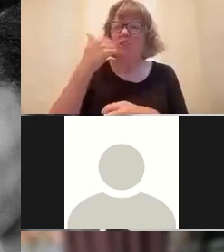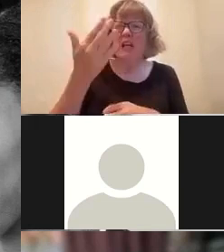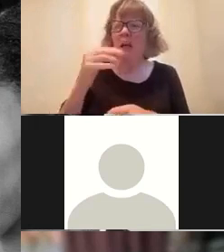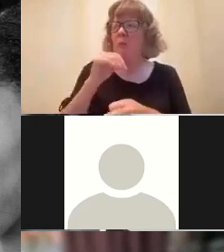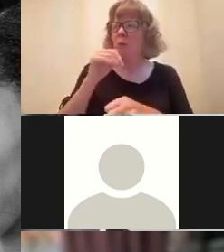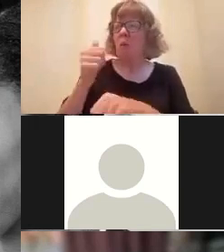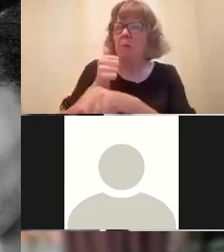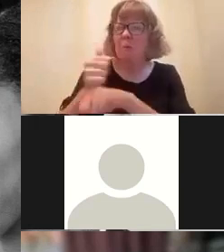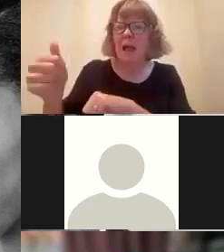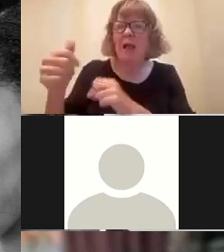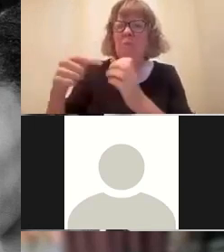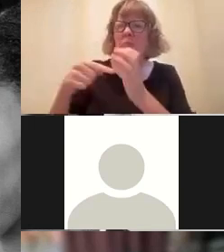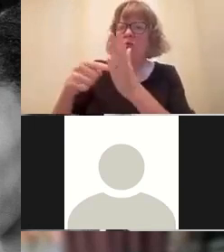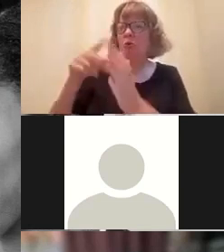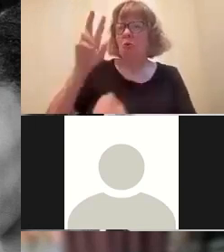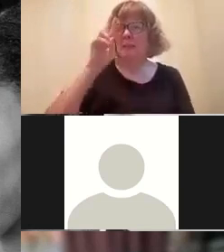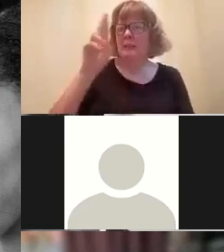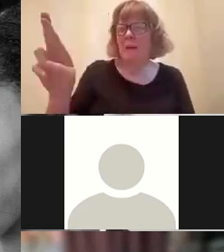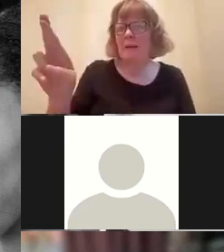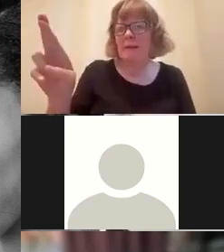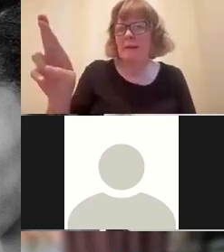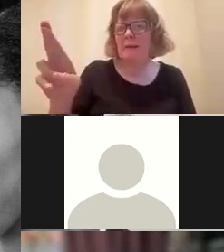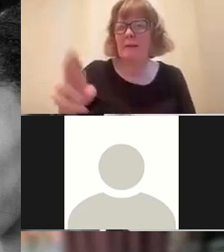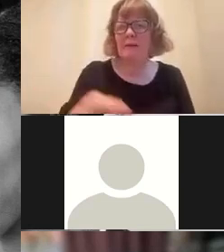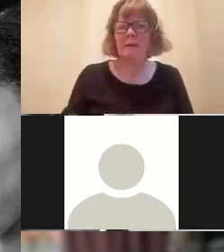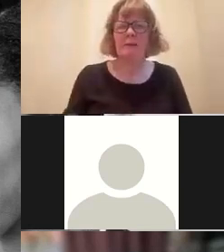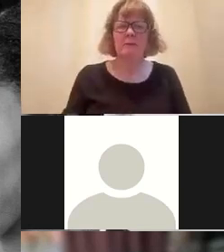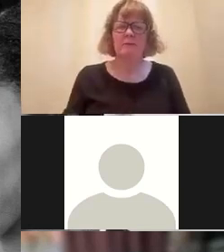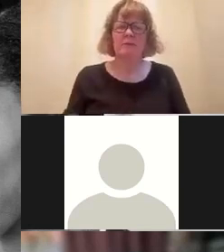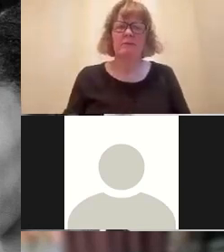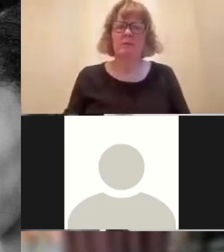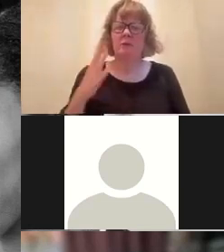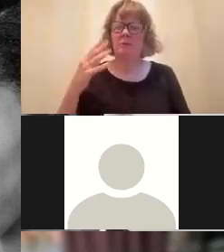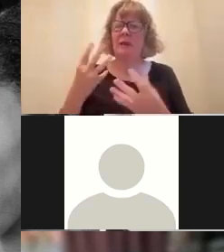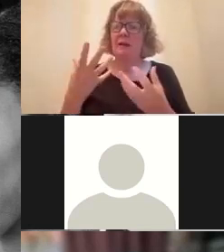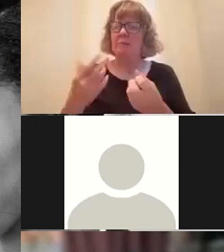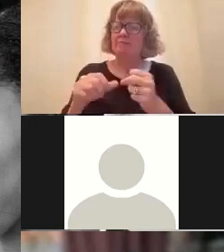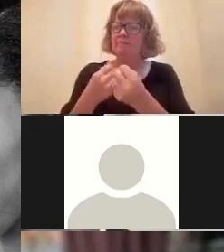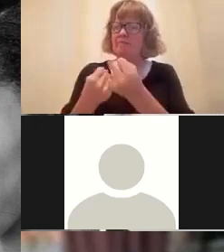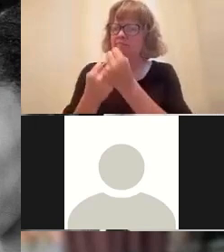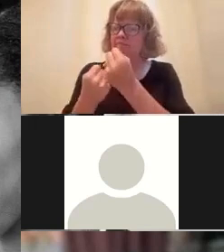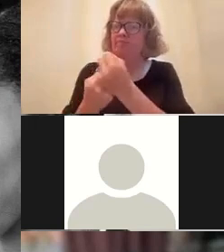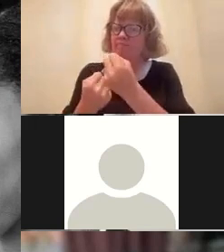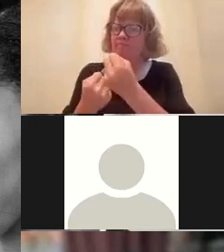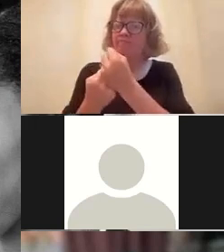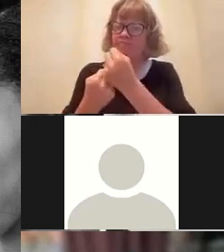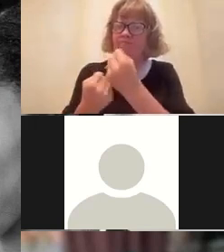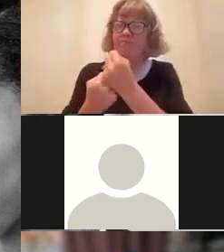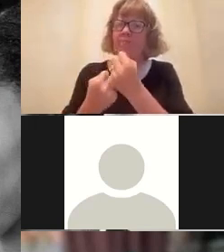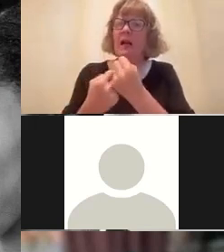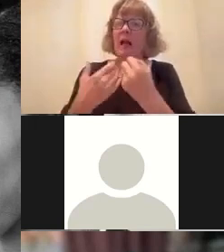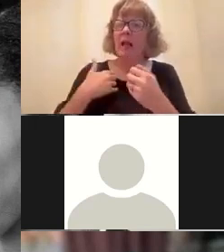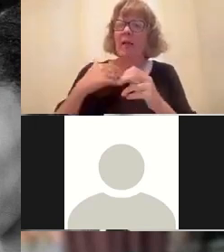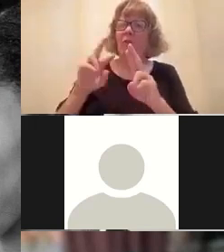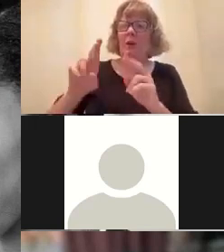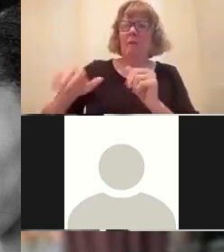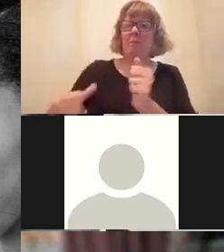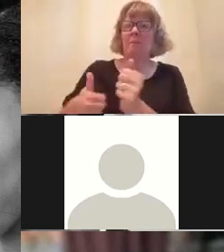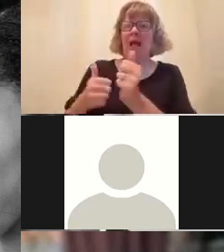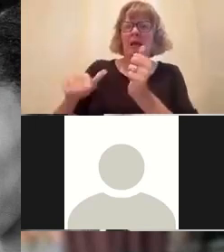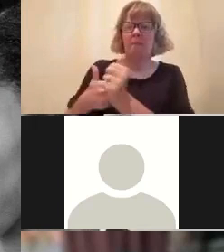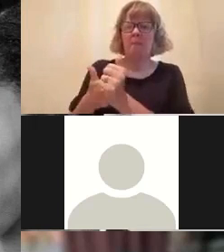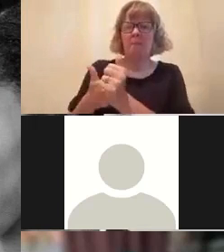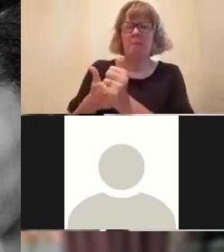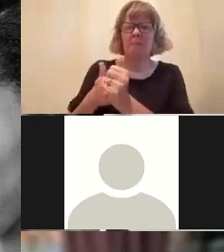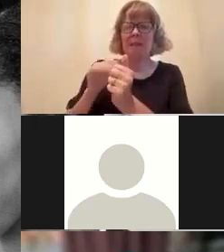and respectful. We're going to provide consistent support and have backups in place that the person is aware of. So when